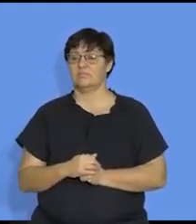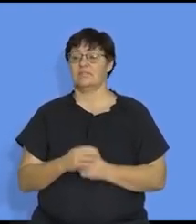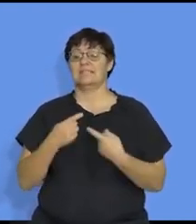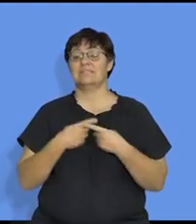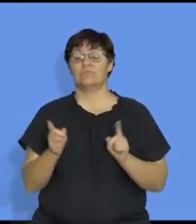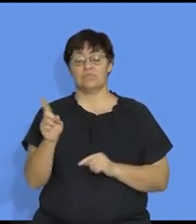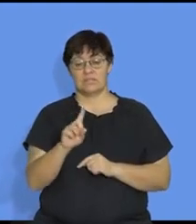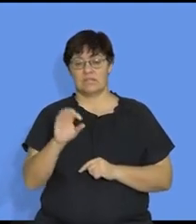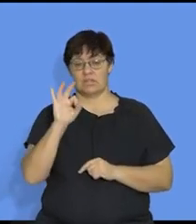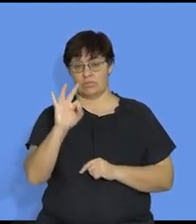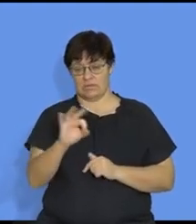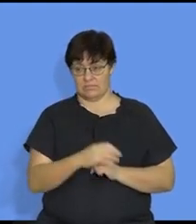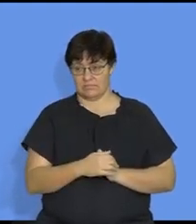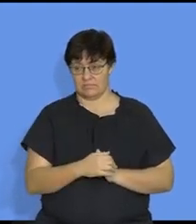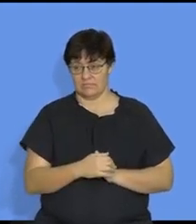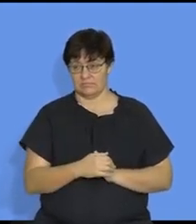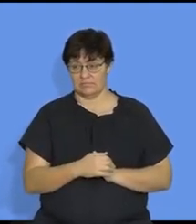common difference is 3.